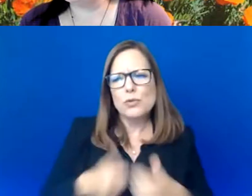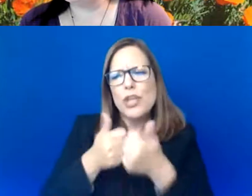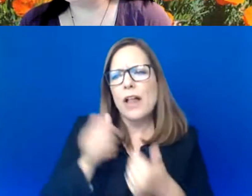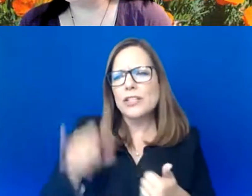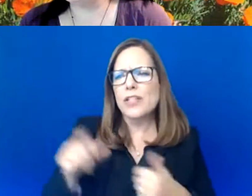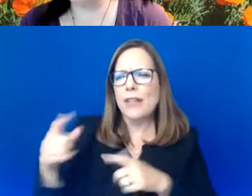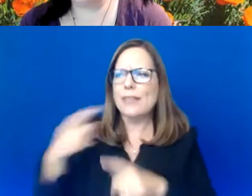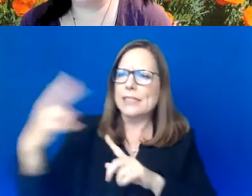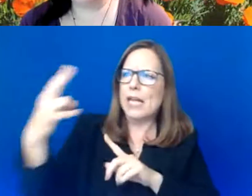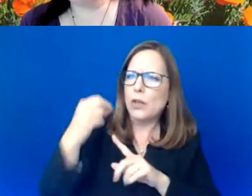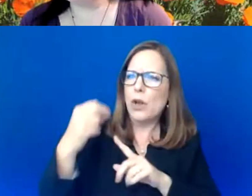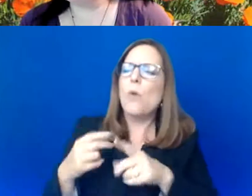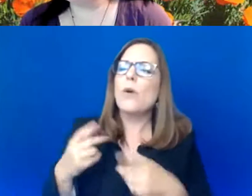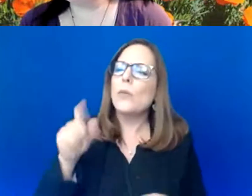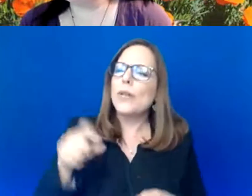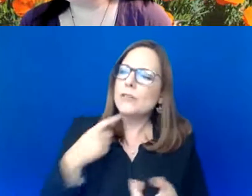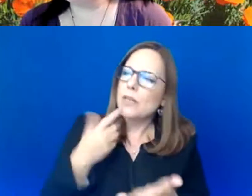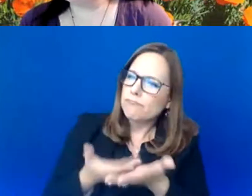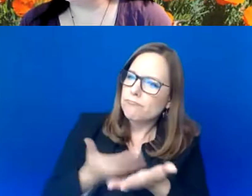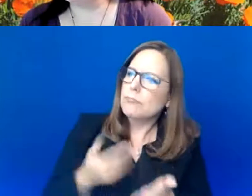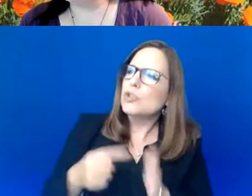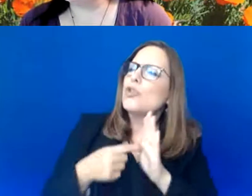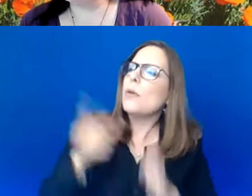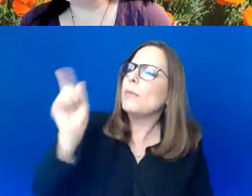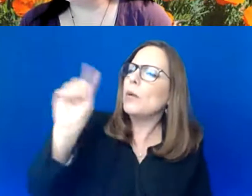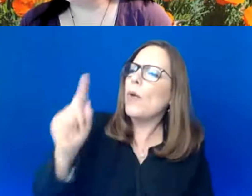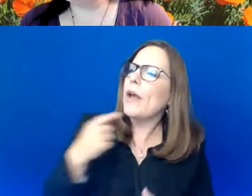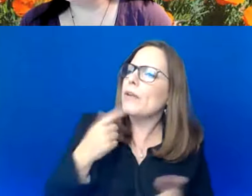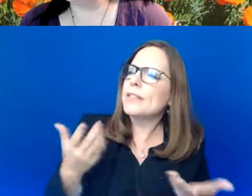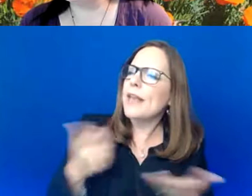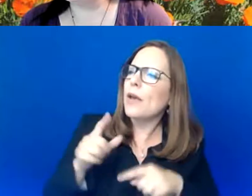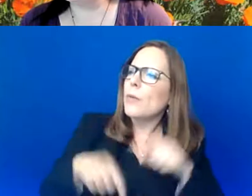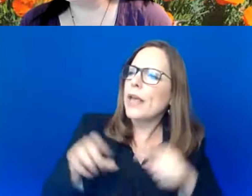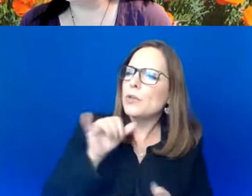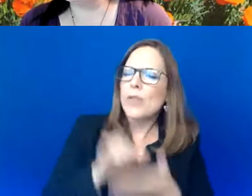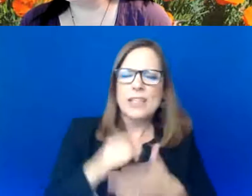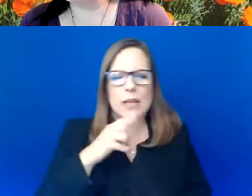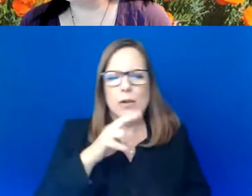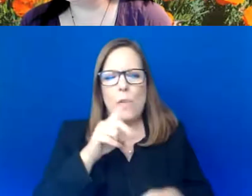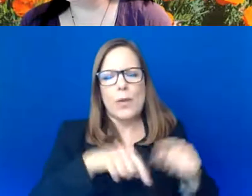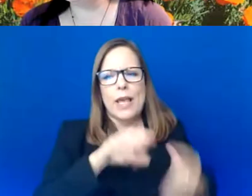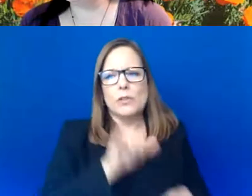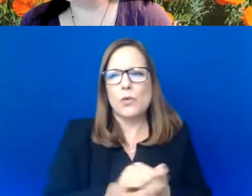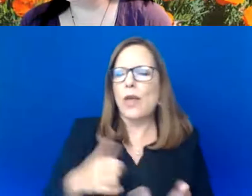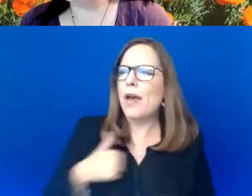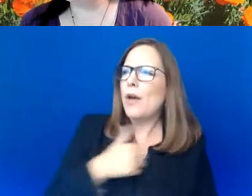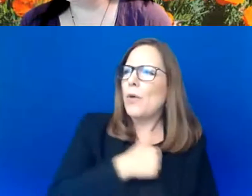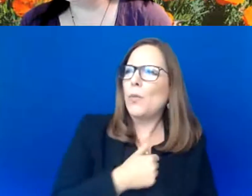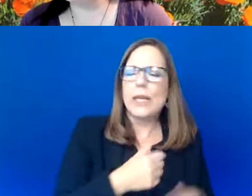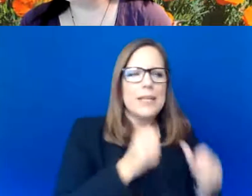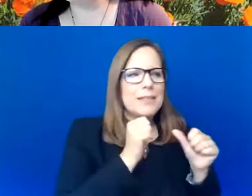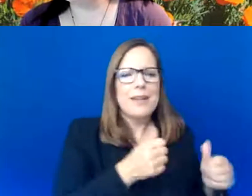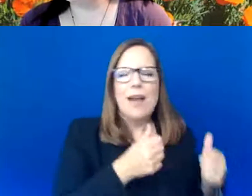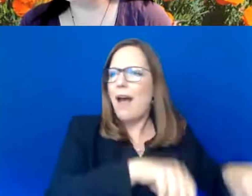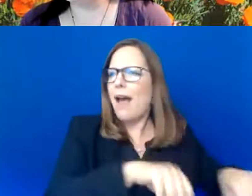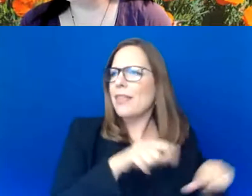where it says we can't do that. Because too often we deprive our clients of services they need without ever asking